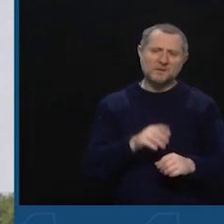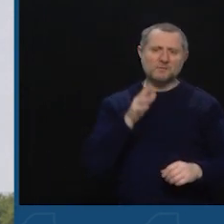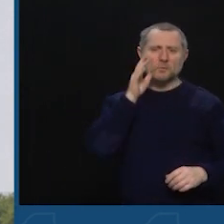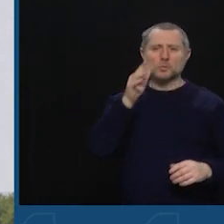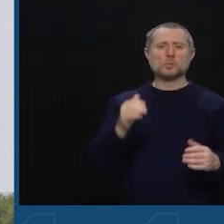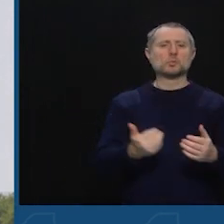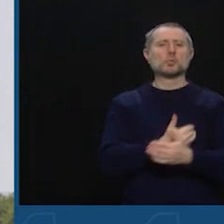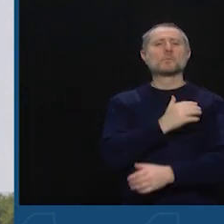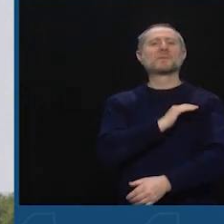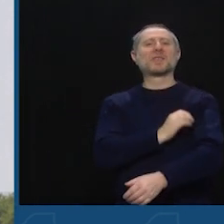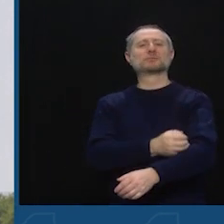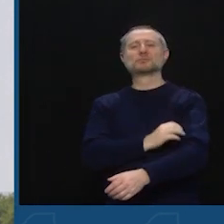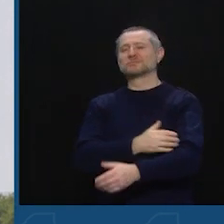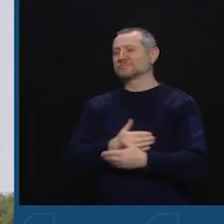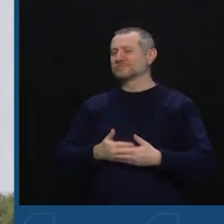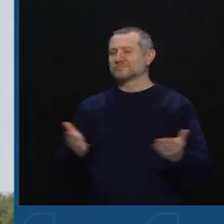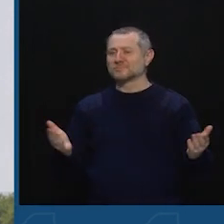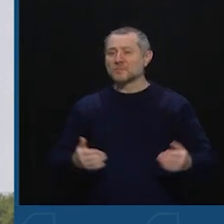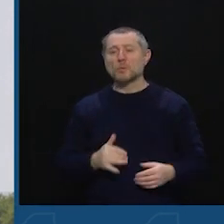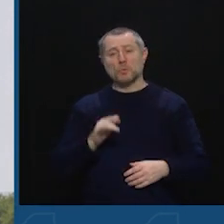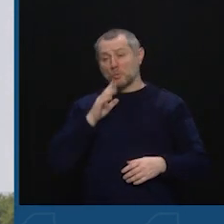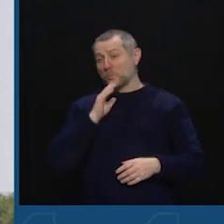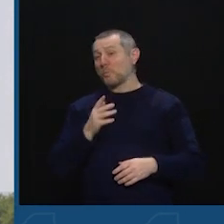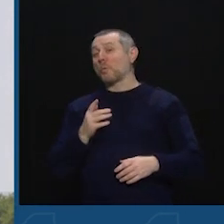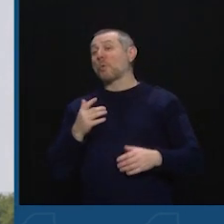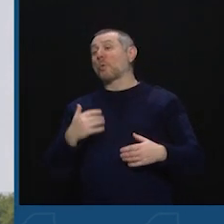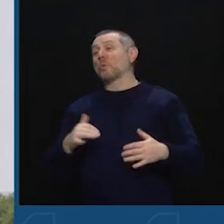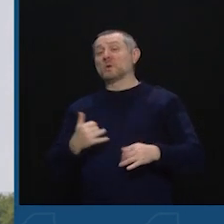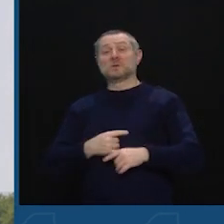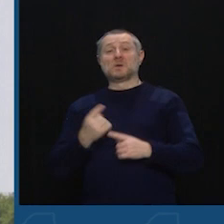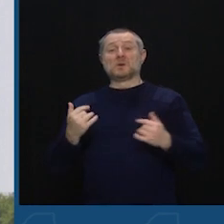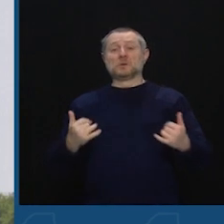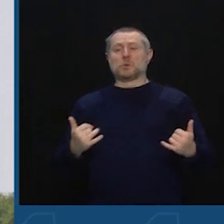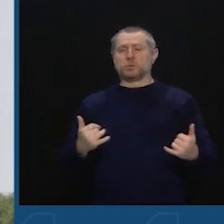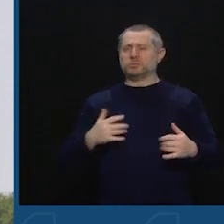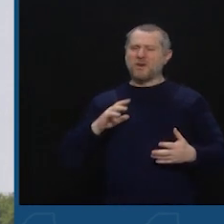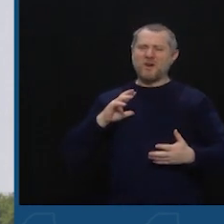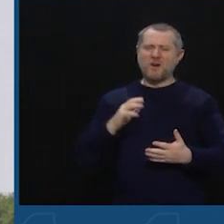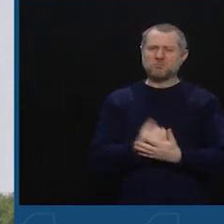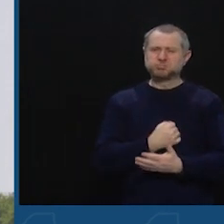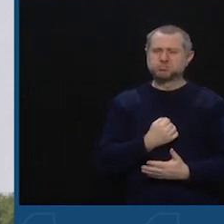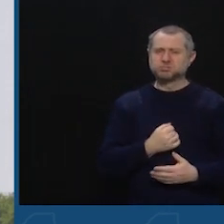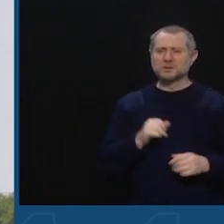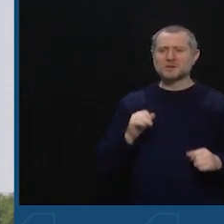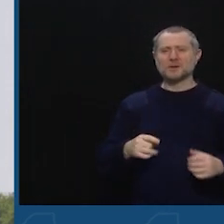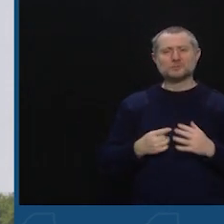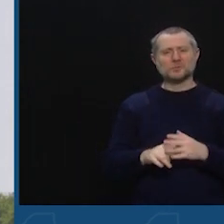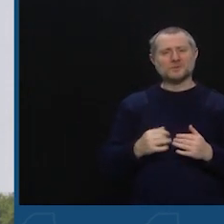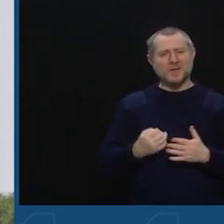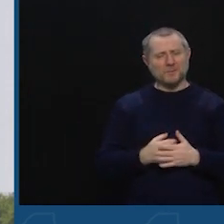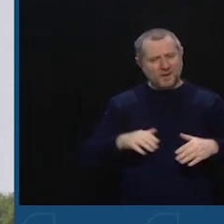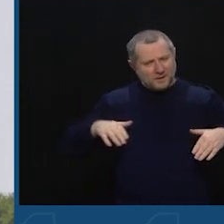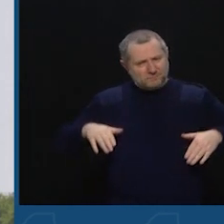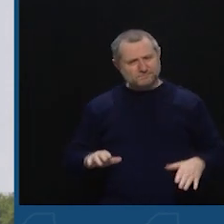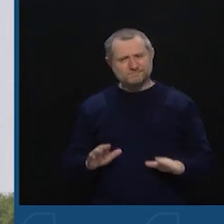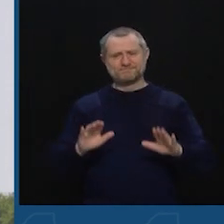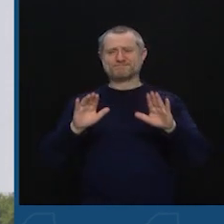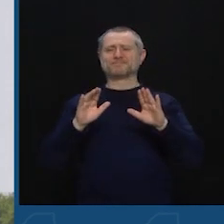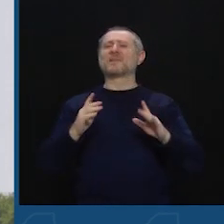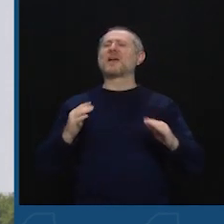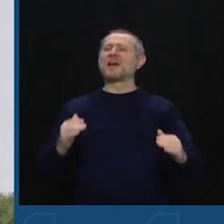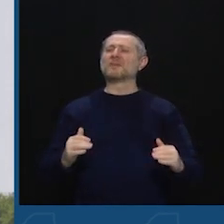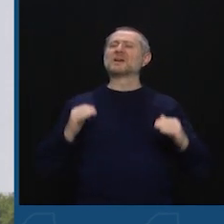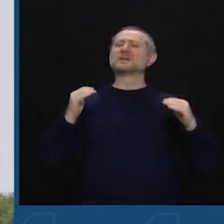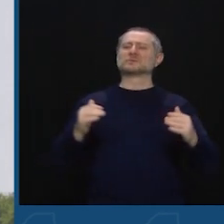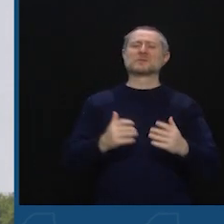this, my friends, is an unprecedented time where we can jumpstart our economy with investments in advanced manufacturing and making sure that we